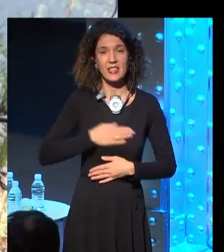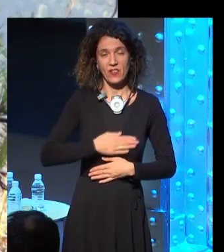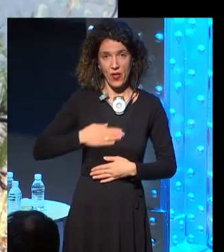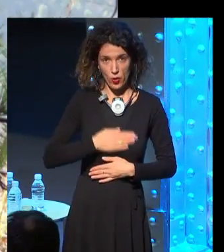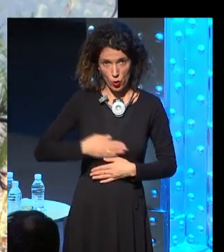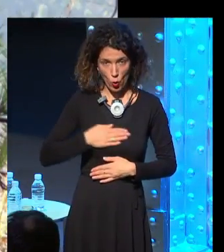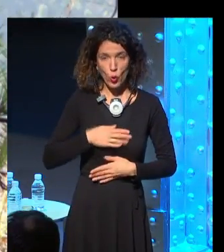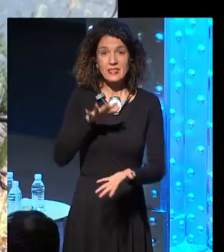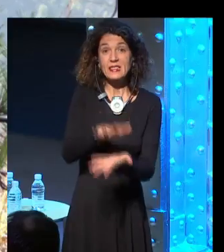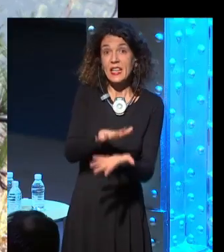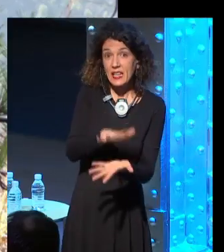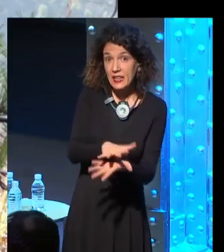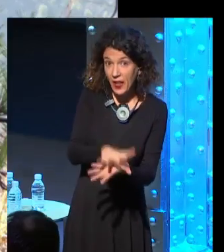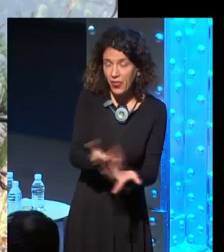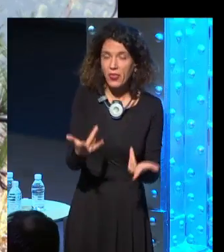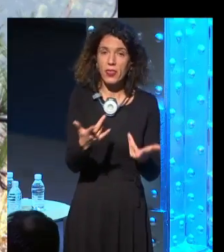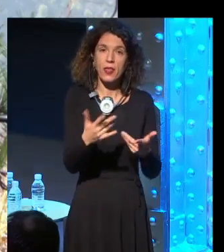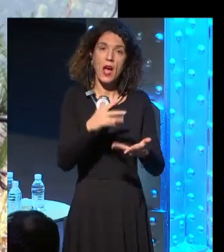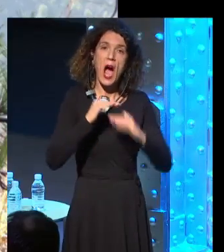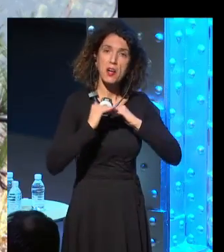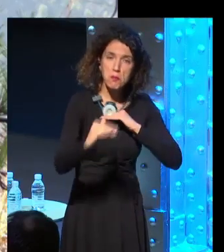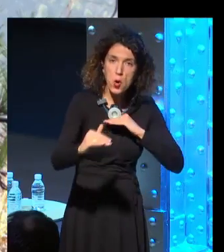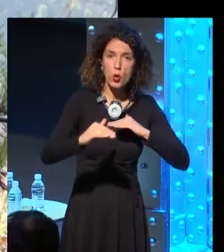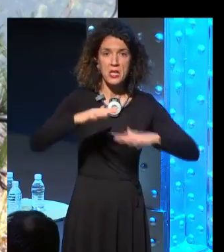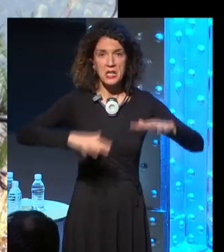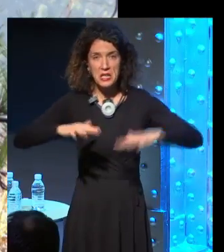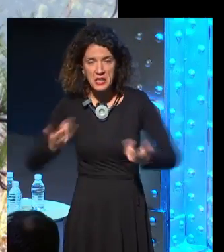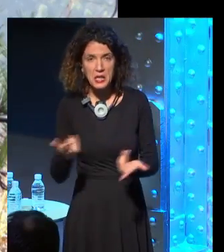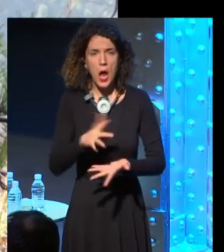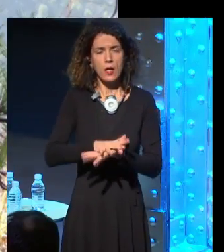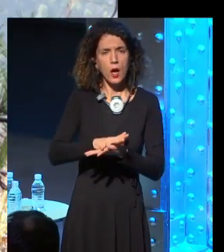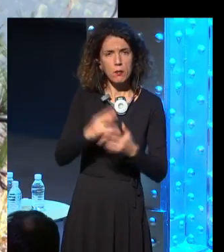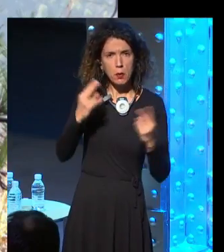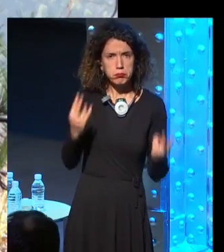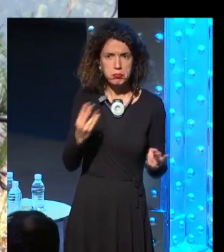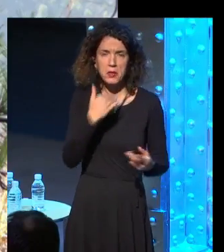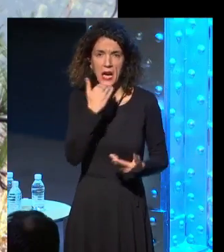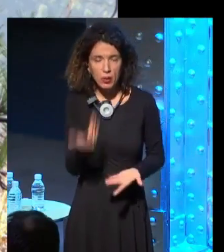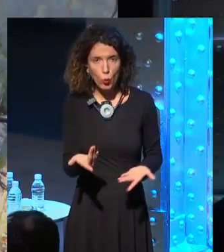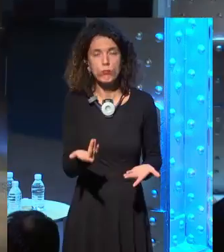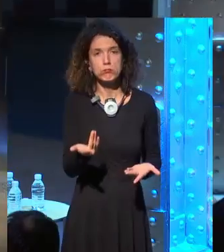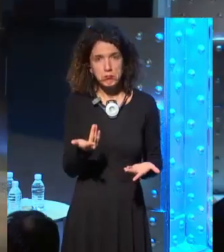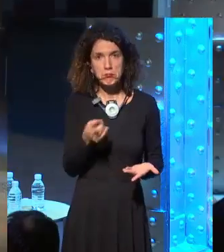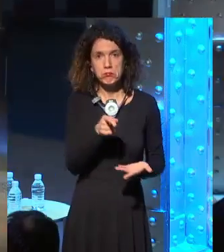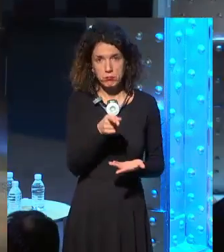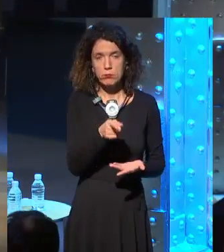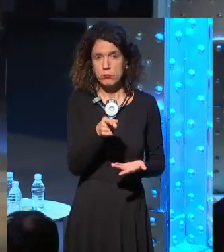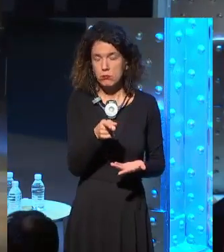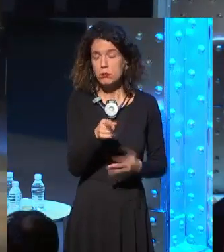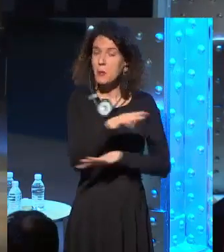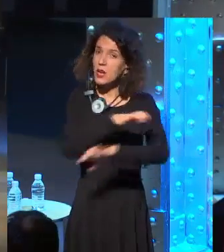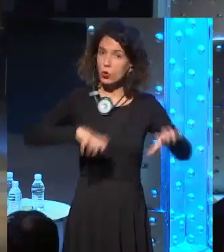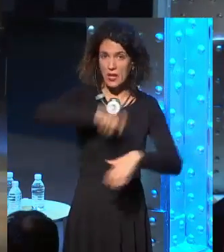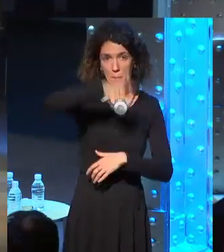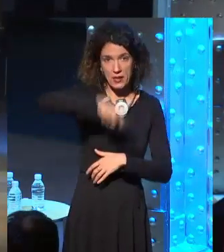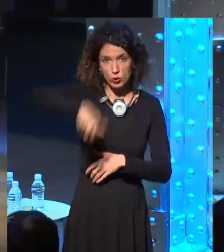serenity, harmony, being calm is very close to what most people think about when